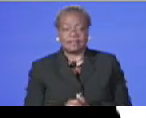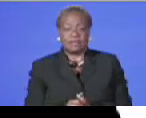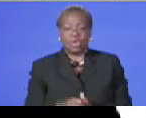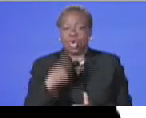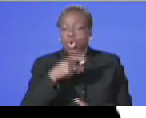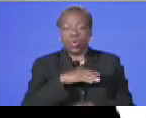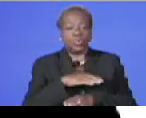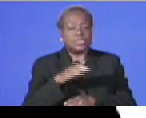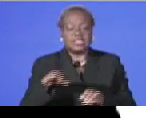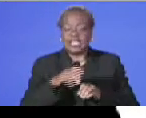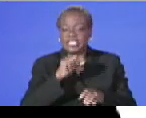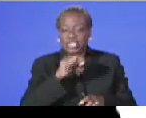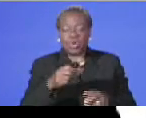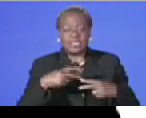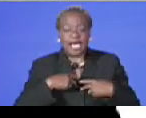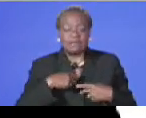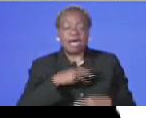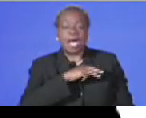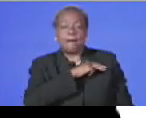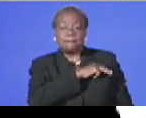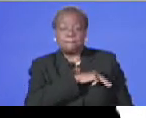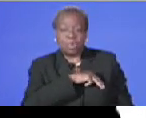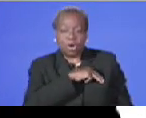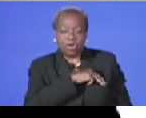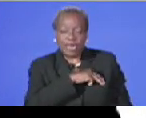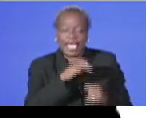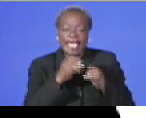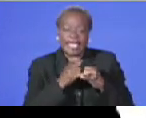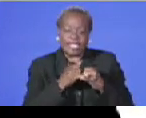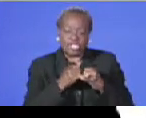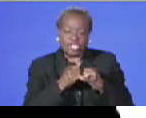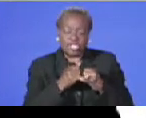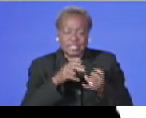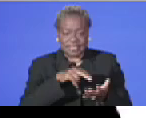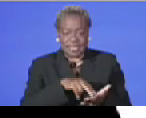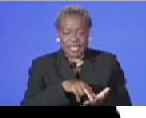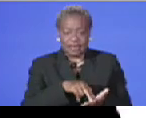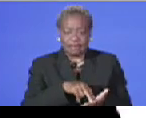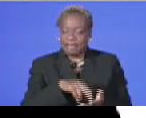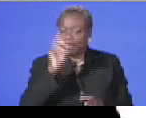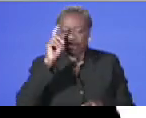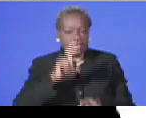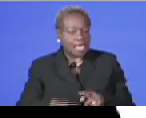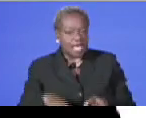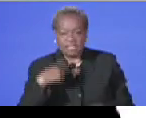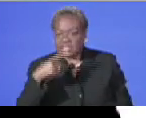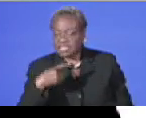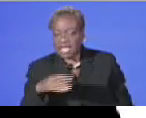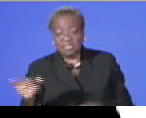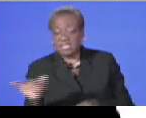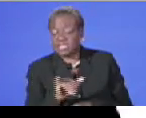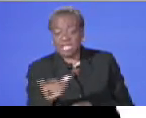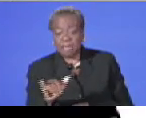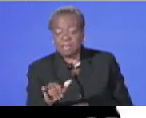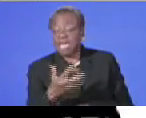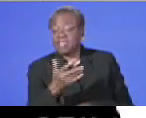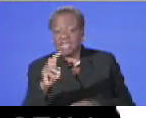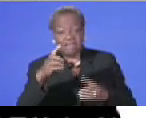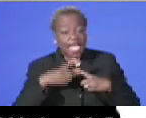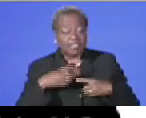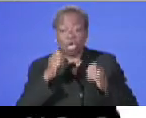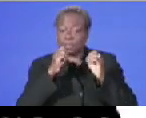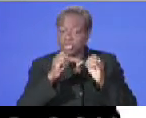who does not have a moral inch on which to stand, cannot say the same. And they have had the